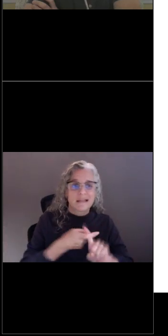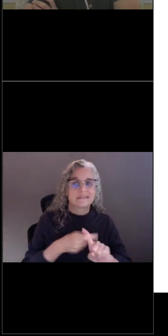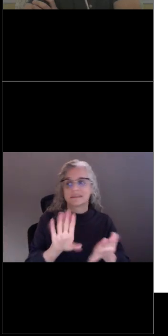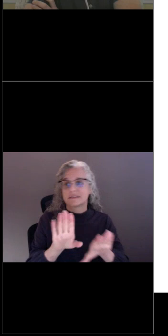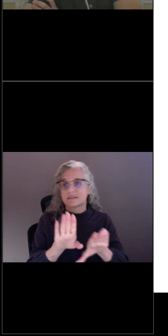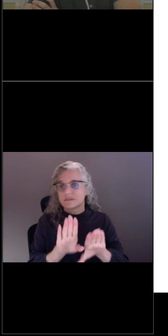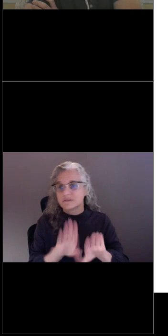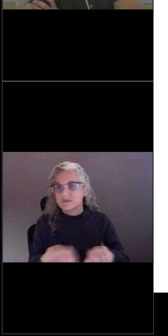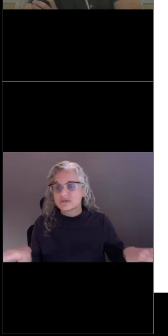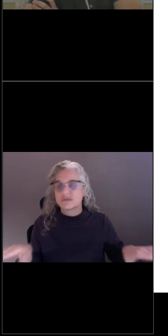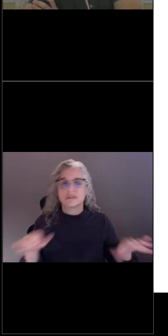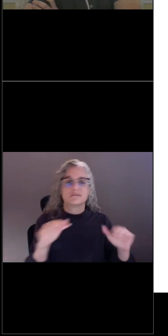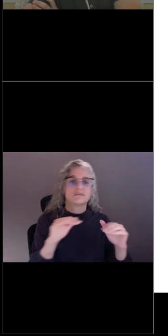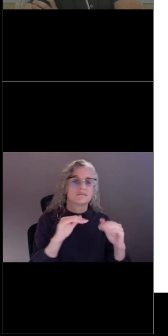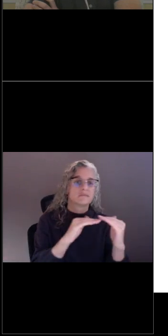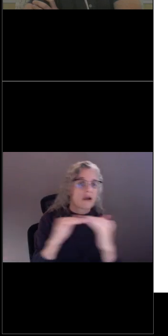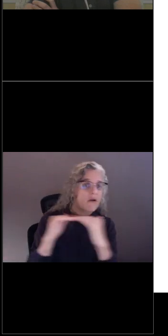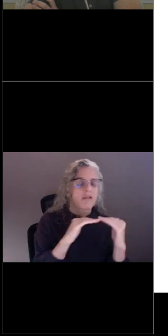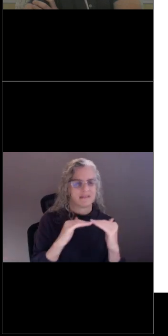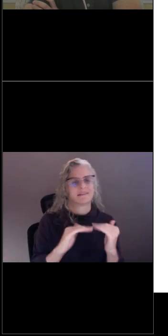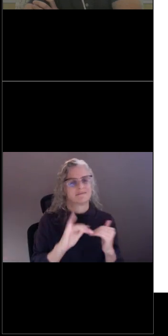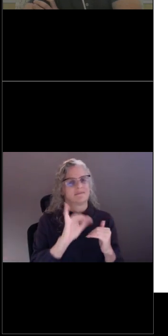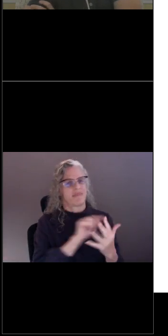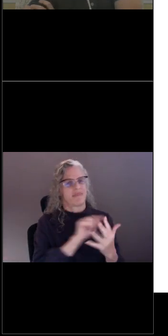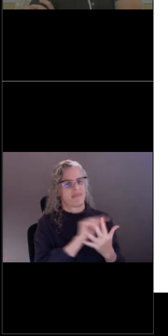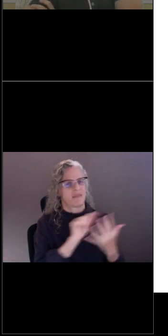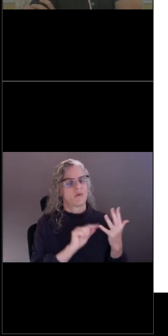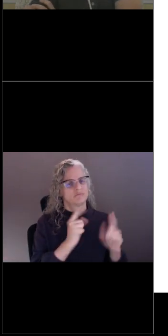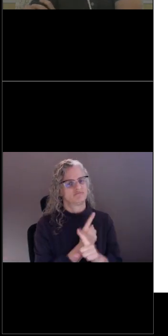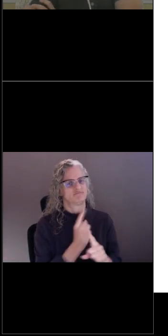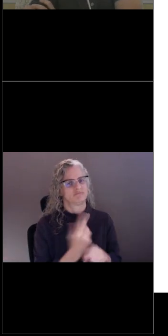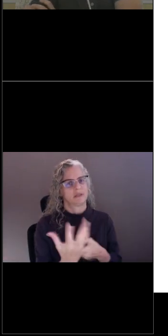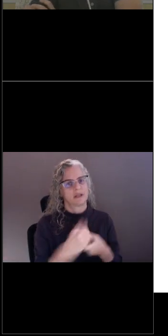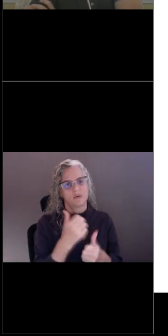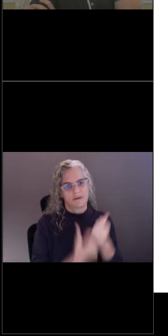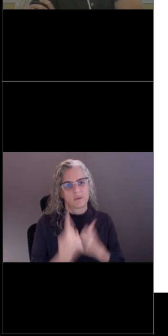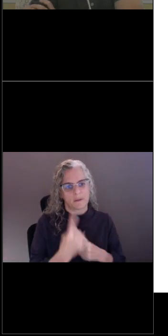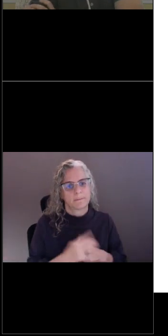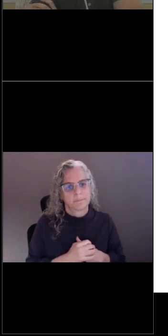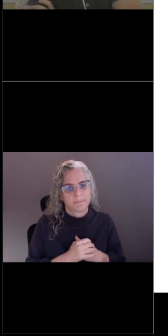then you are you're being sure that you're including everyone.